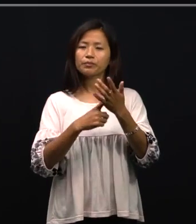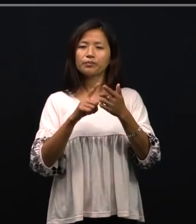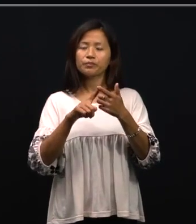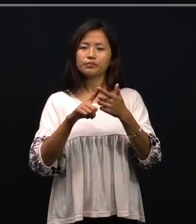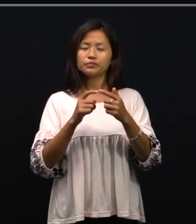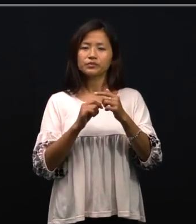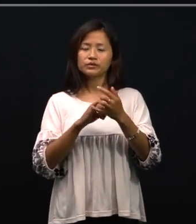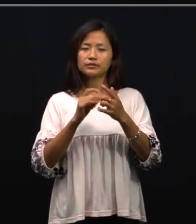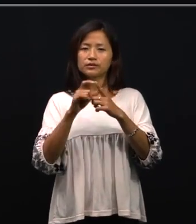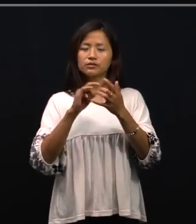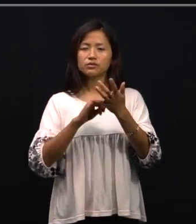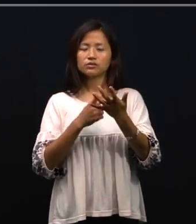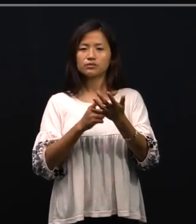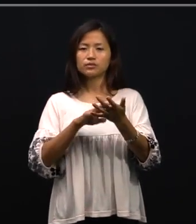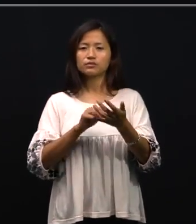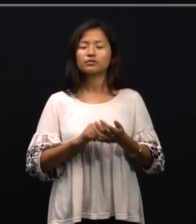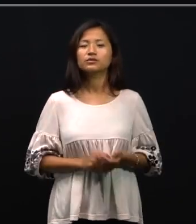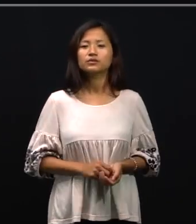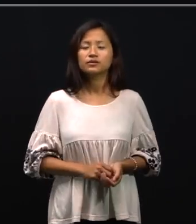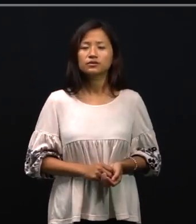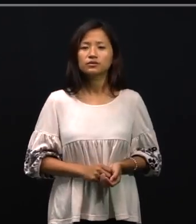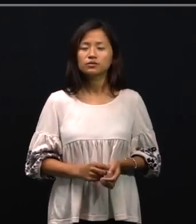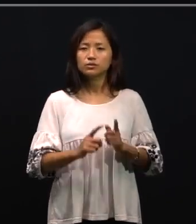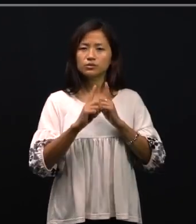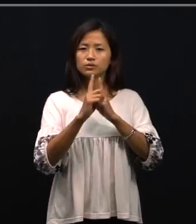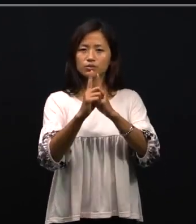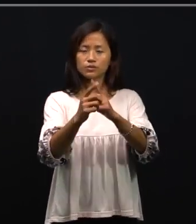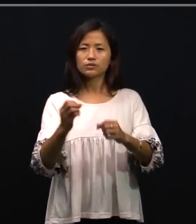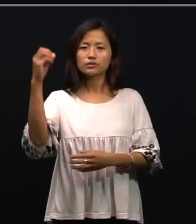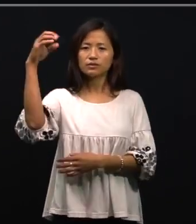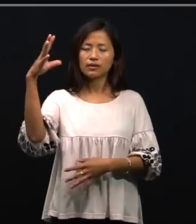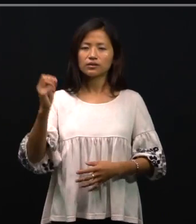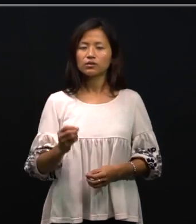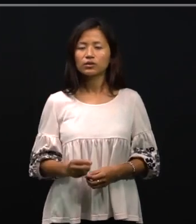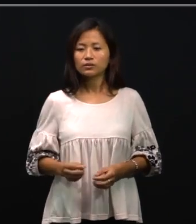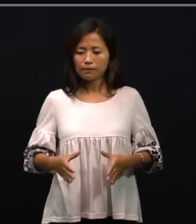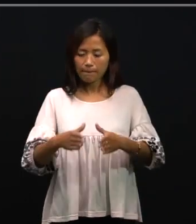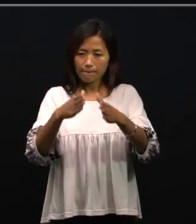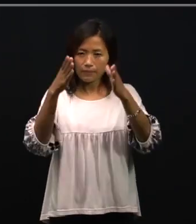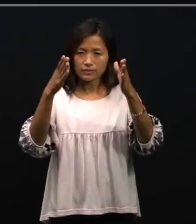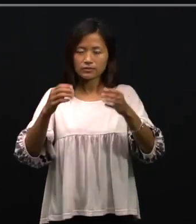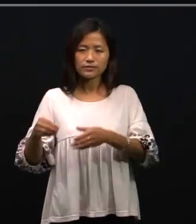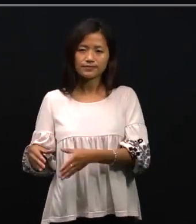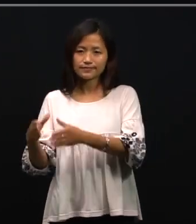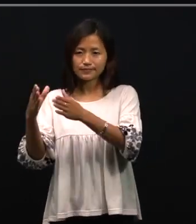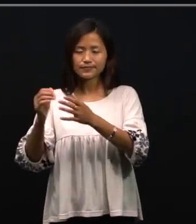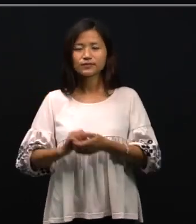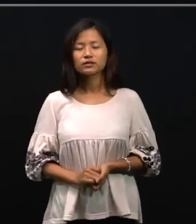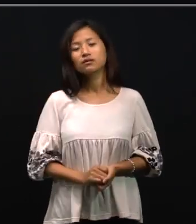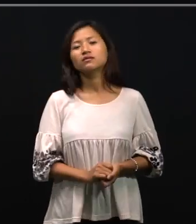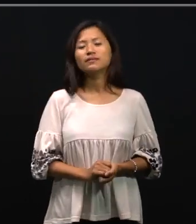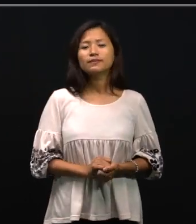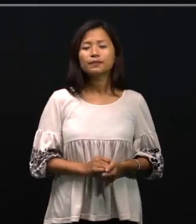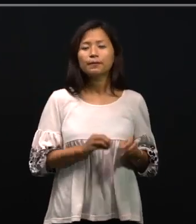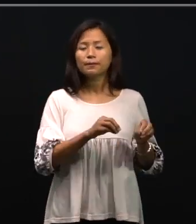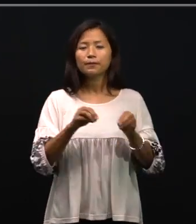plants respond to light by growing towards light, that is, light-loving plants, and some plants, they respond to the